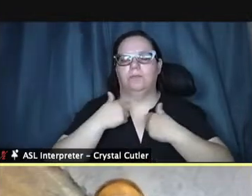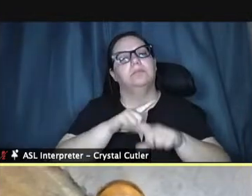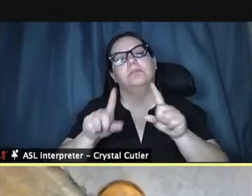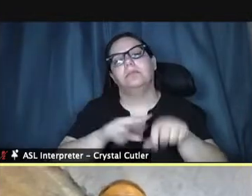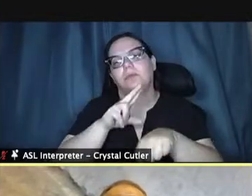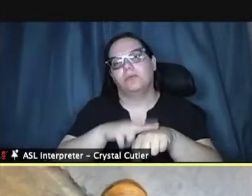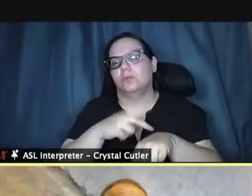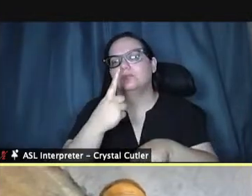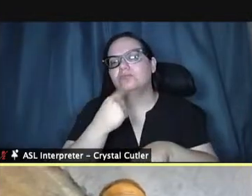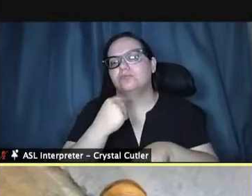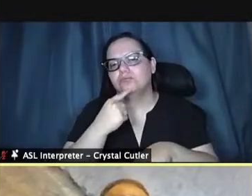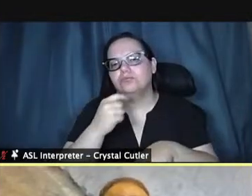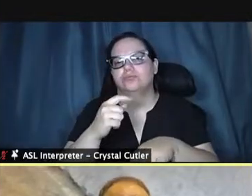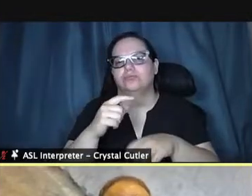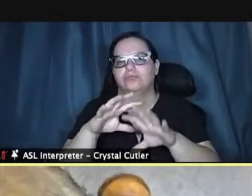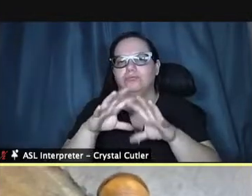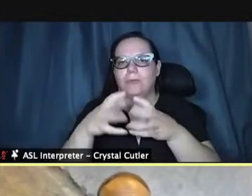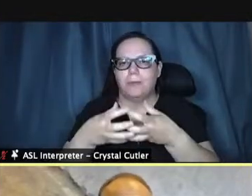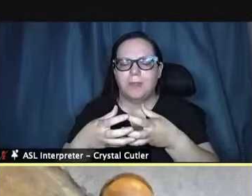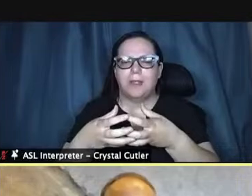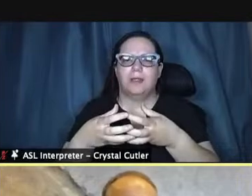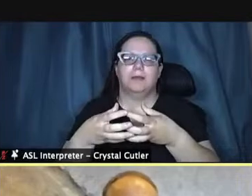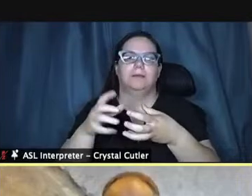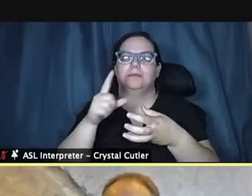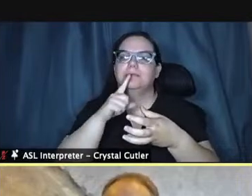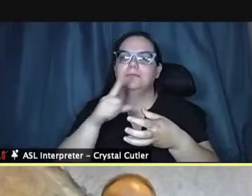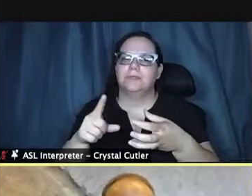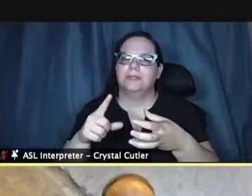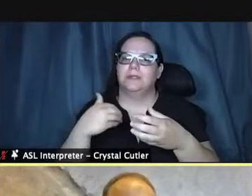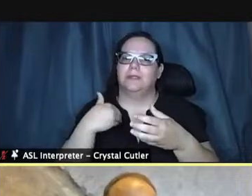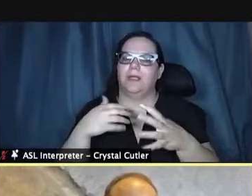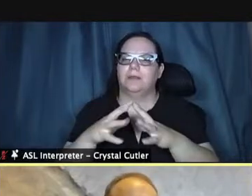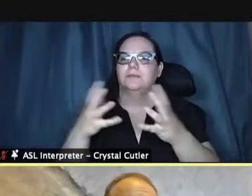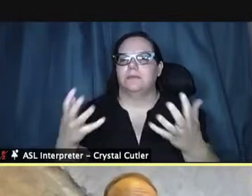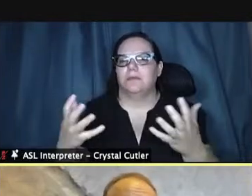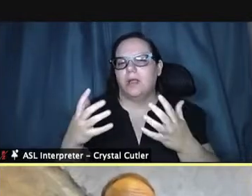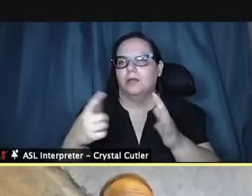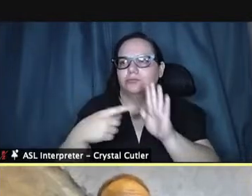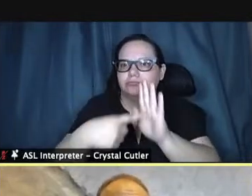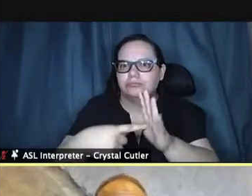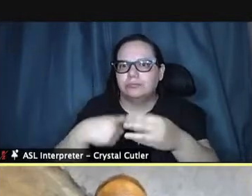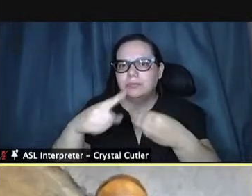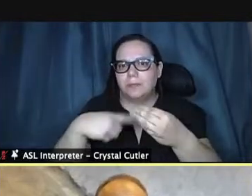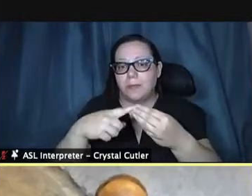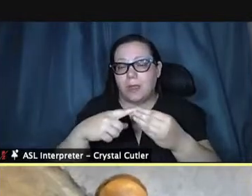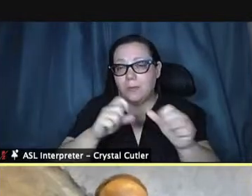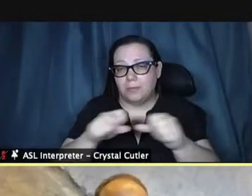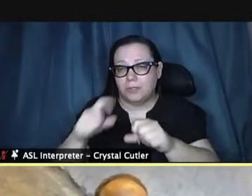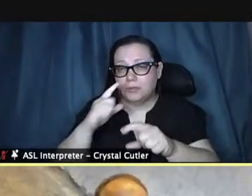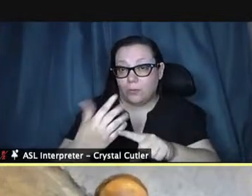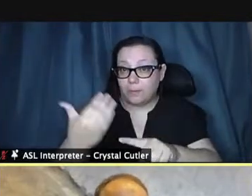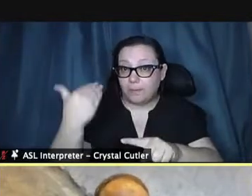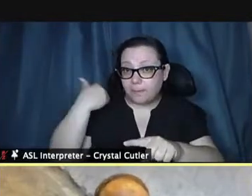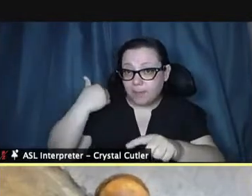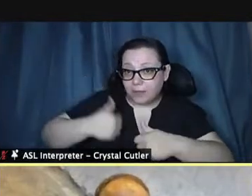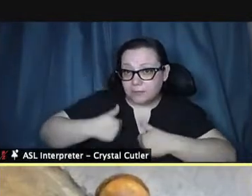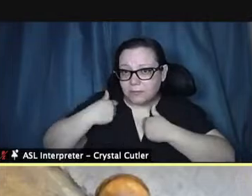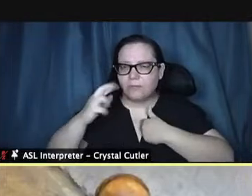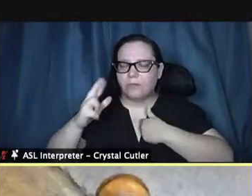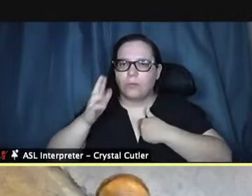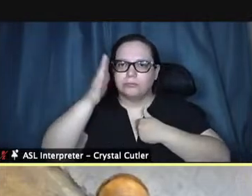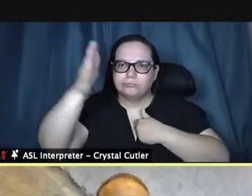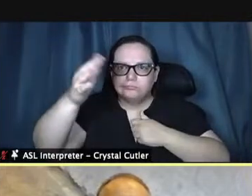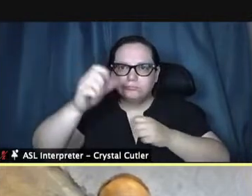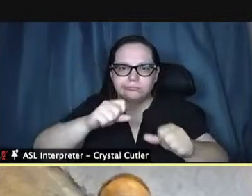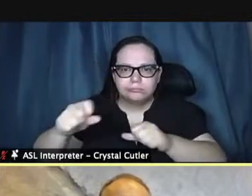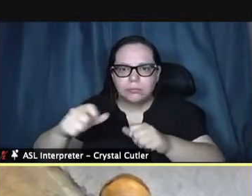key science target because it's got much to reveal about the potential for past or present life elsewhere in the universe.